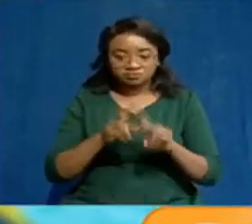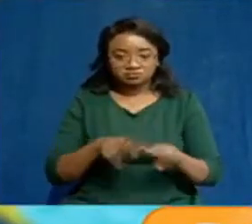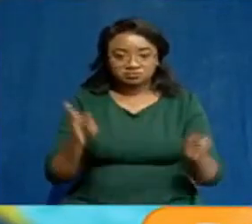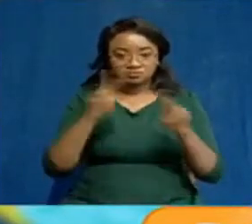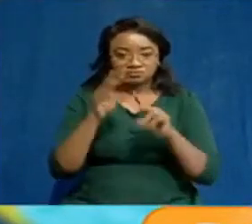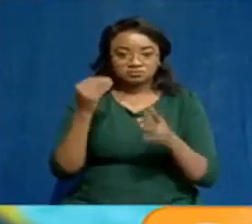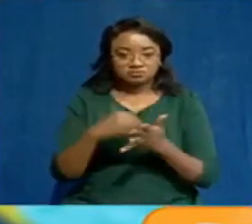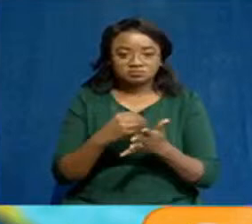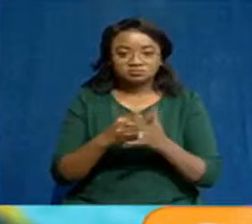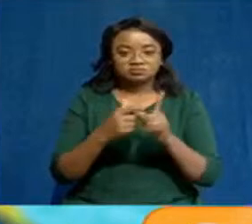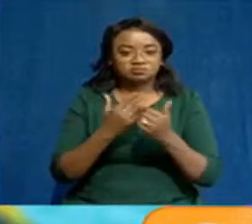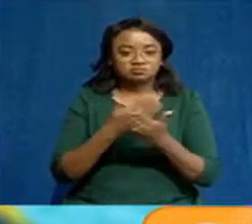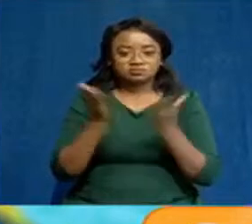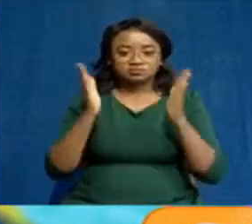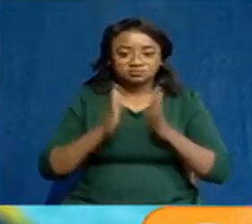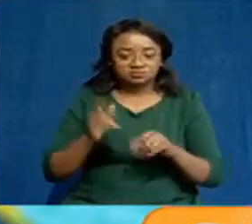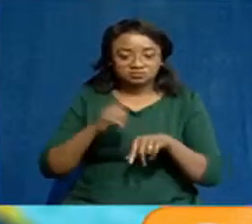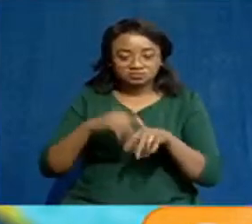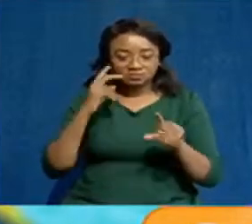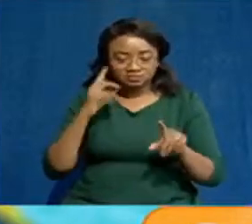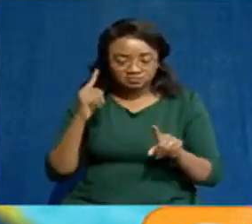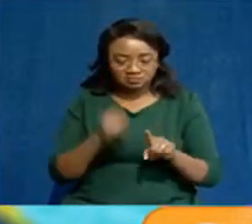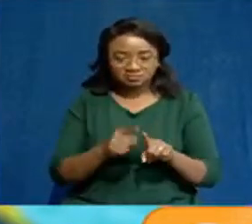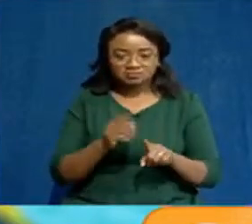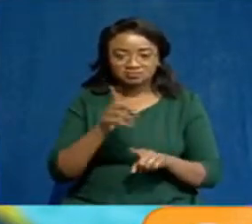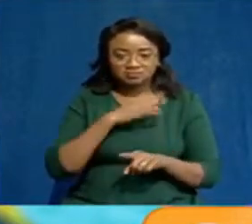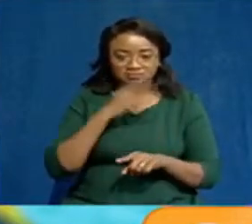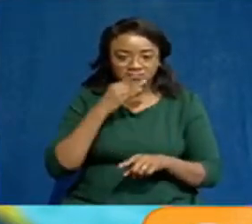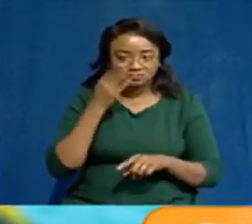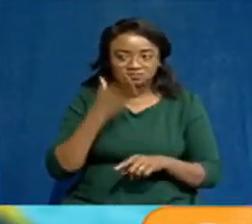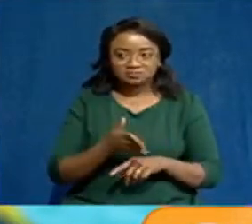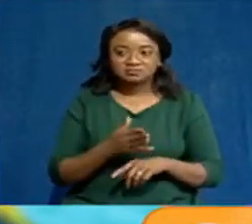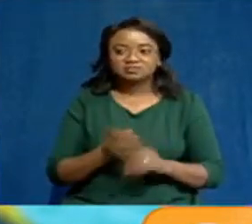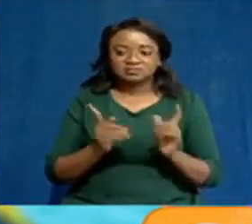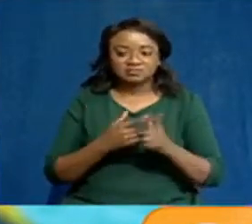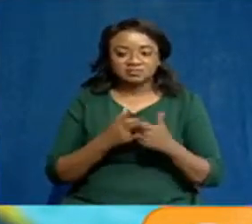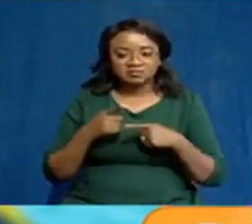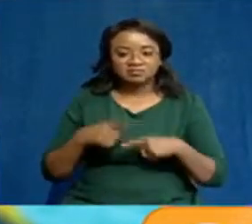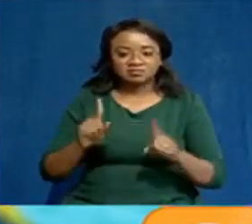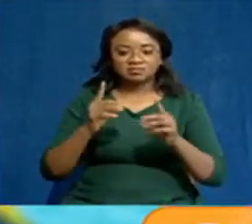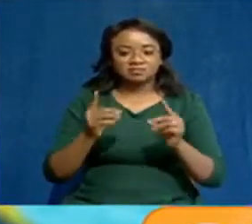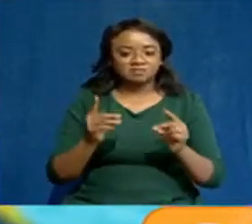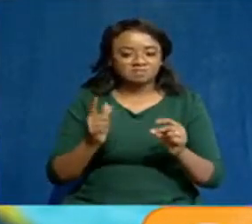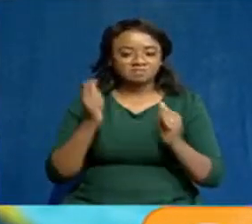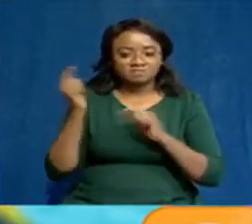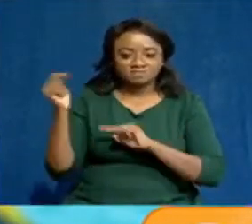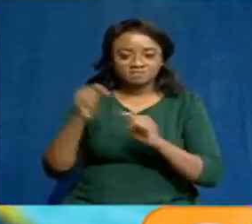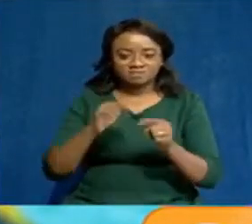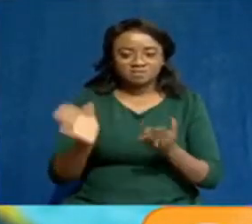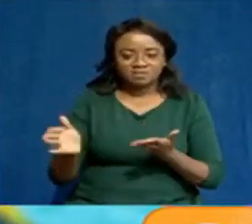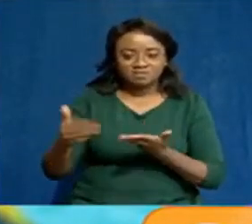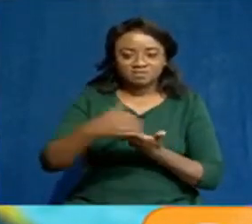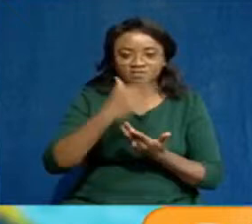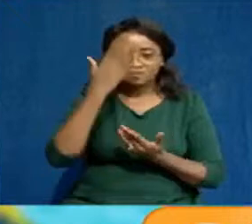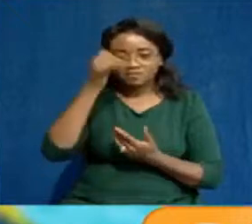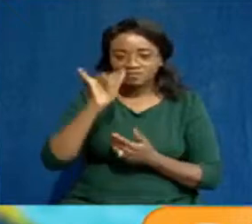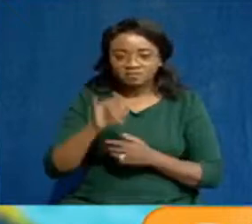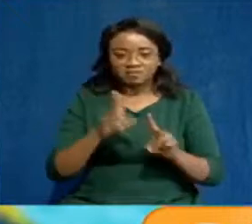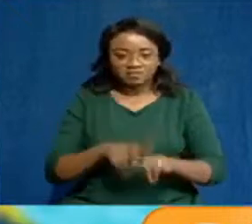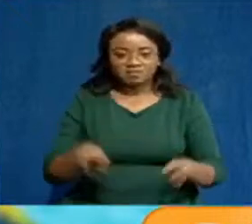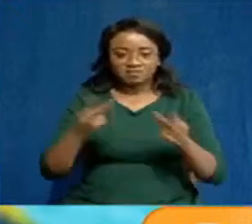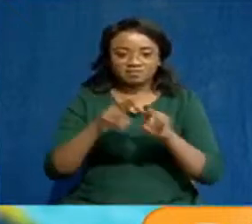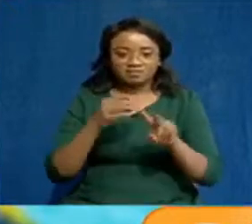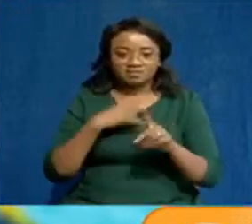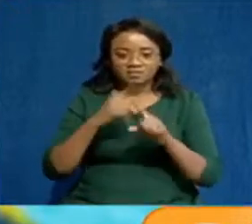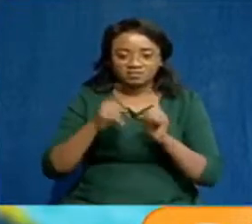they see it, yeah, even that person who is dumping in the river, they will quickly come there and collect because it is valuable. Right now